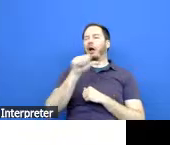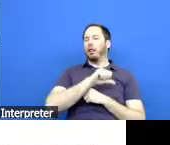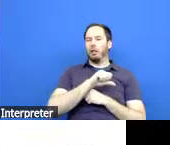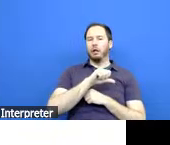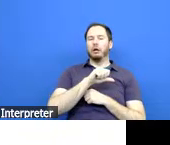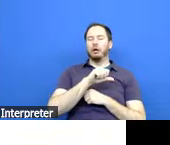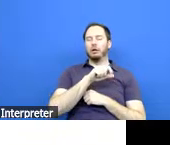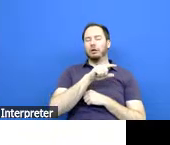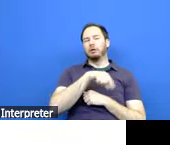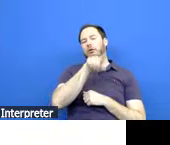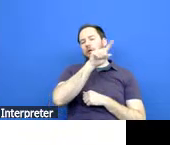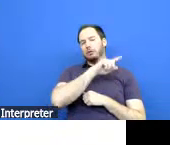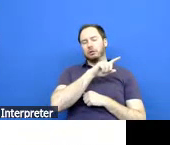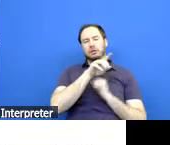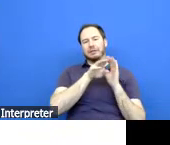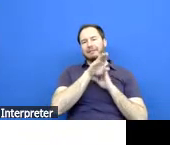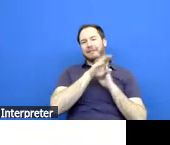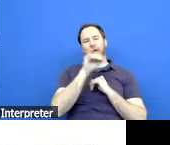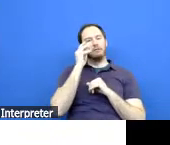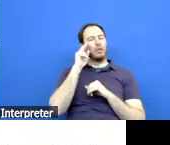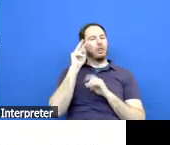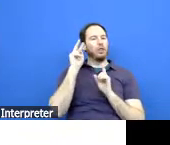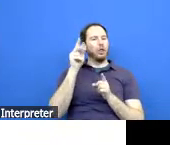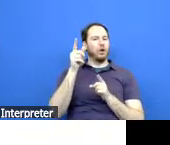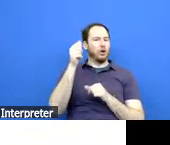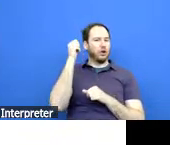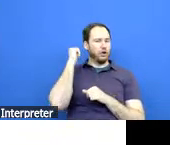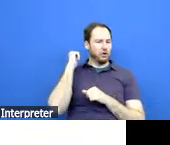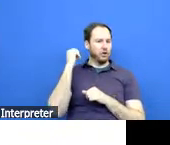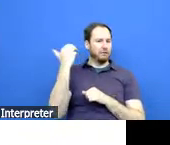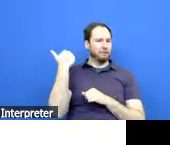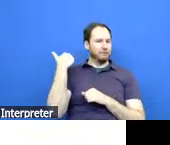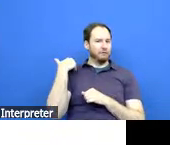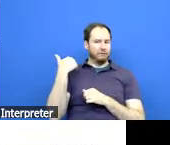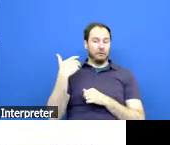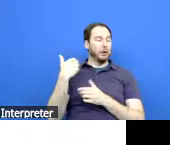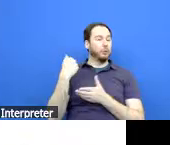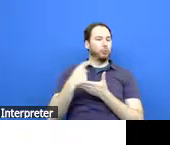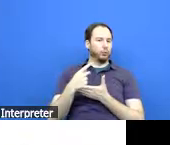was potentially, when you go all the way back, that was originally approved for the site.